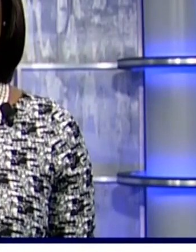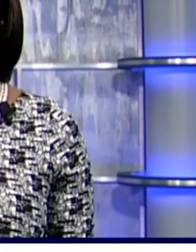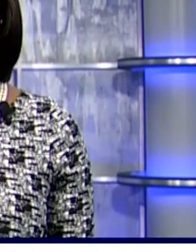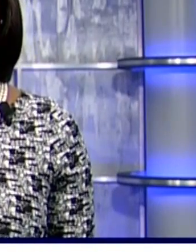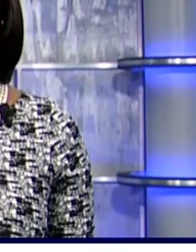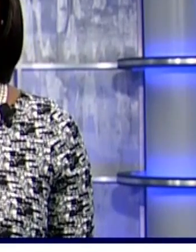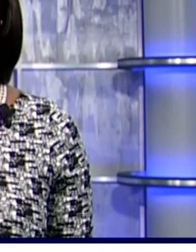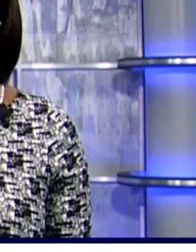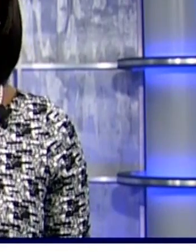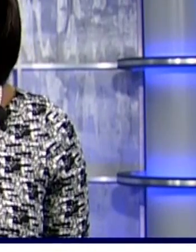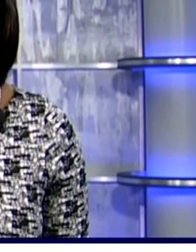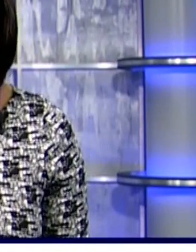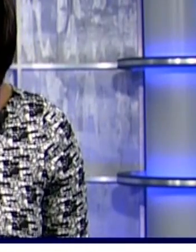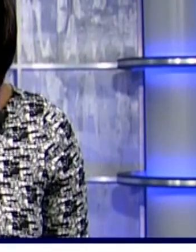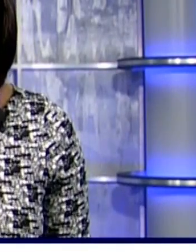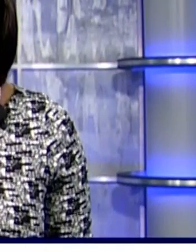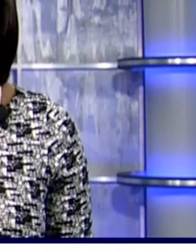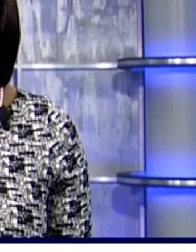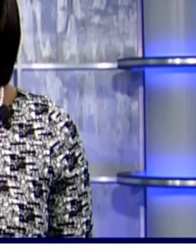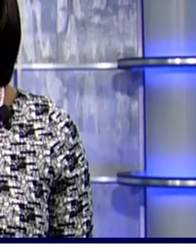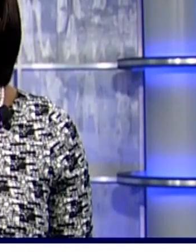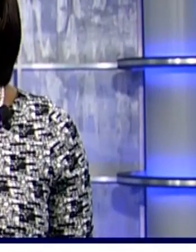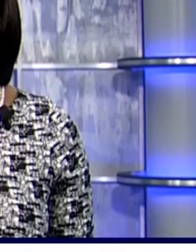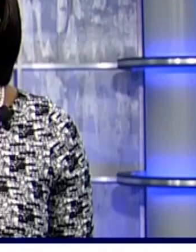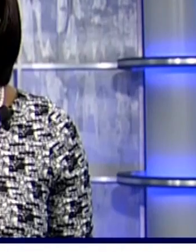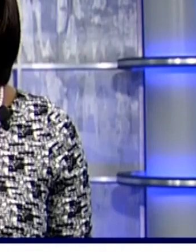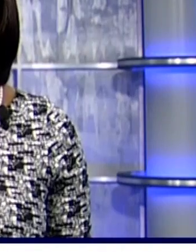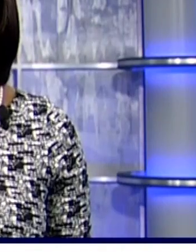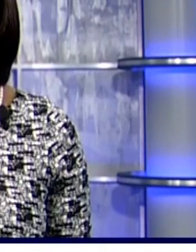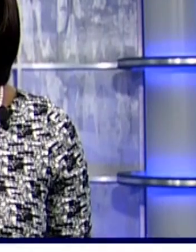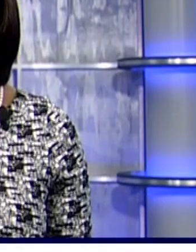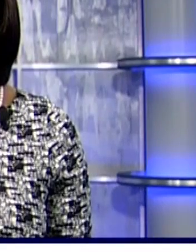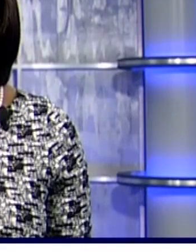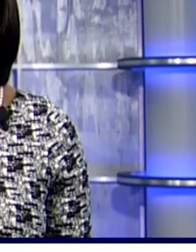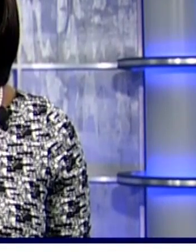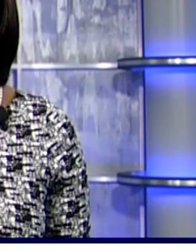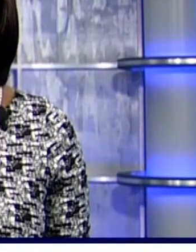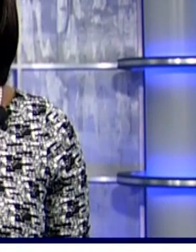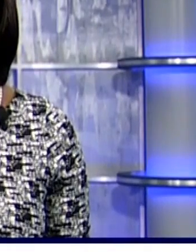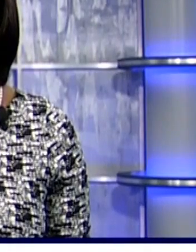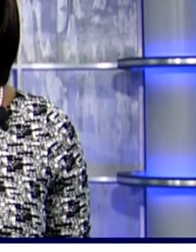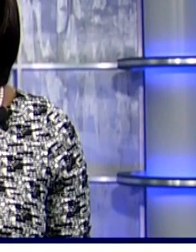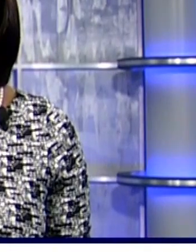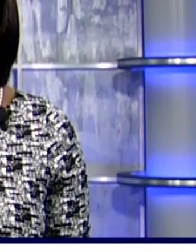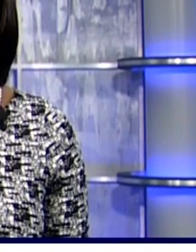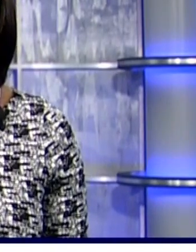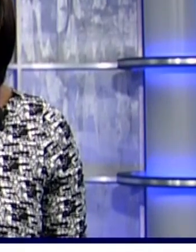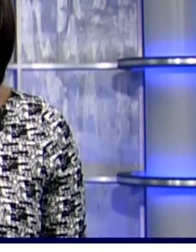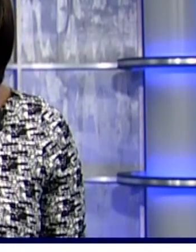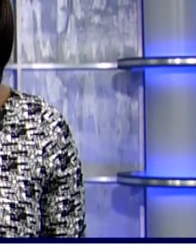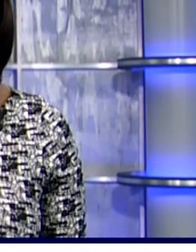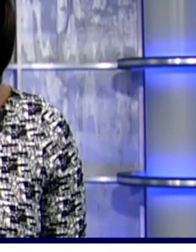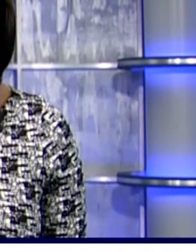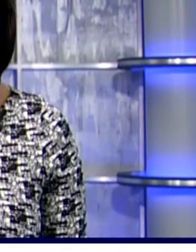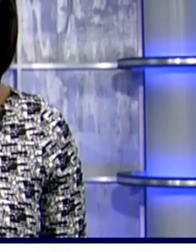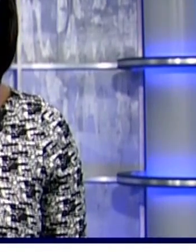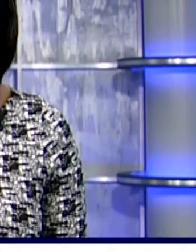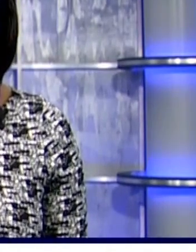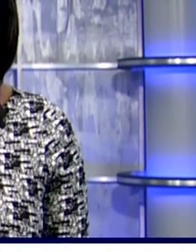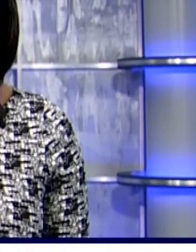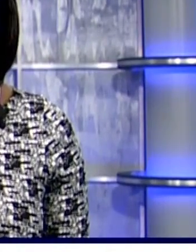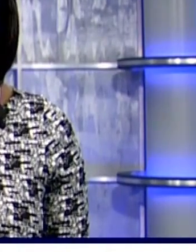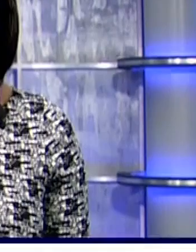A very good evening to you. I'm Mr. Lord, and in our news, 2 pieces of legislation passed to deal with money laundering and terrorist